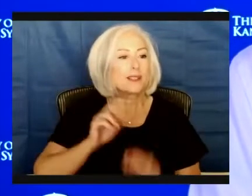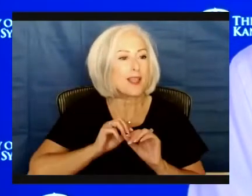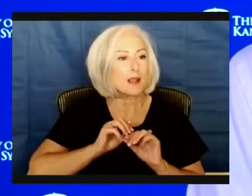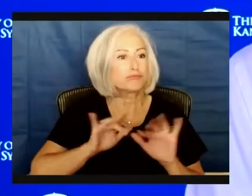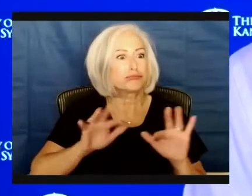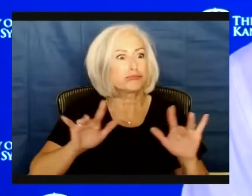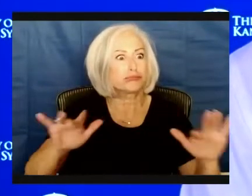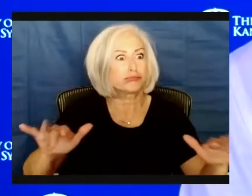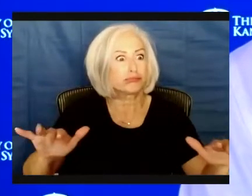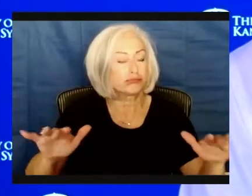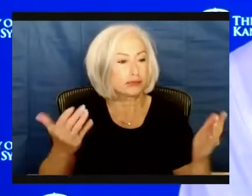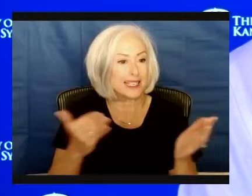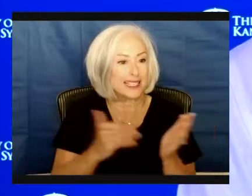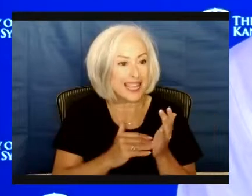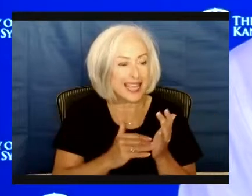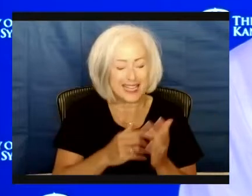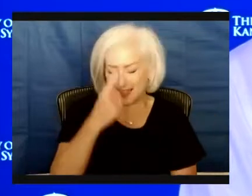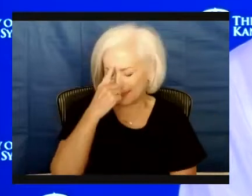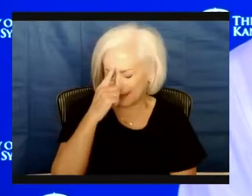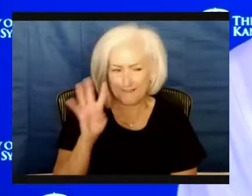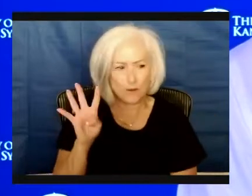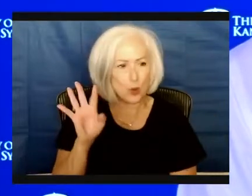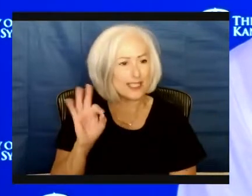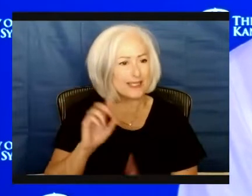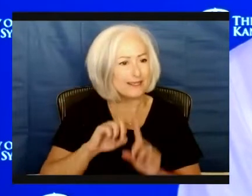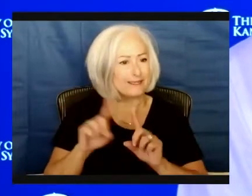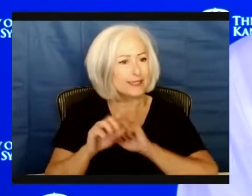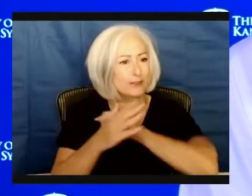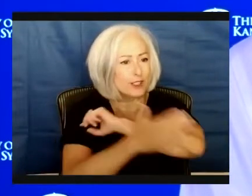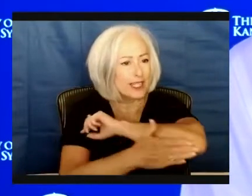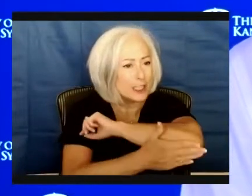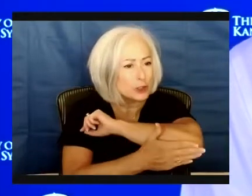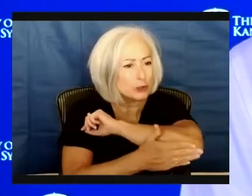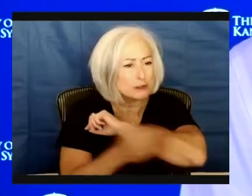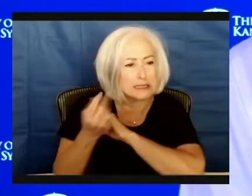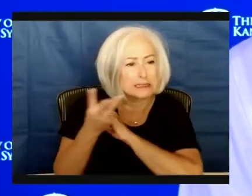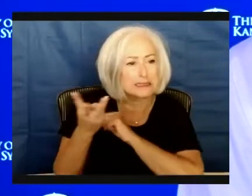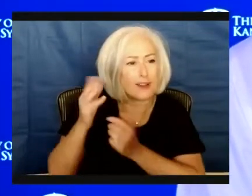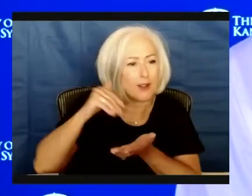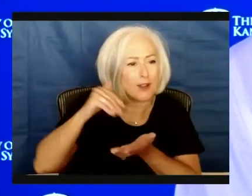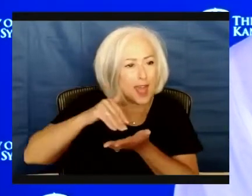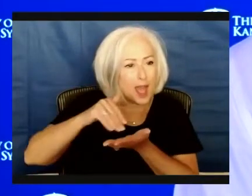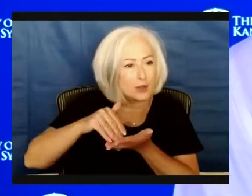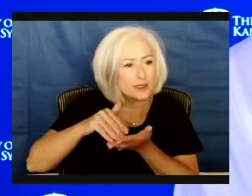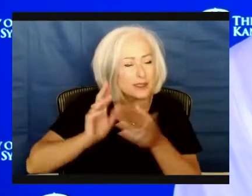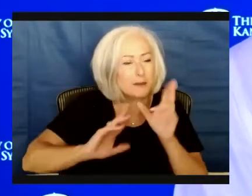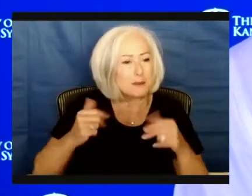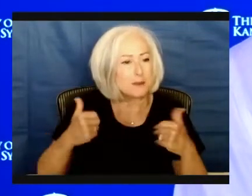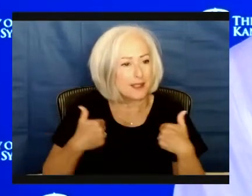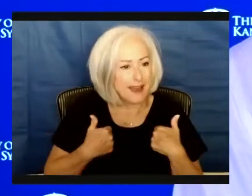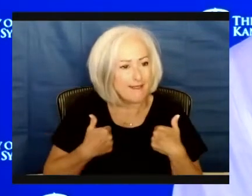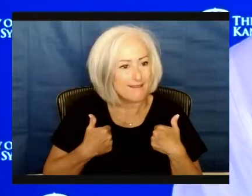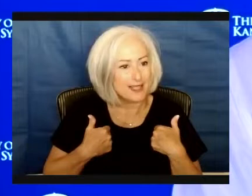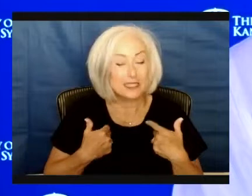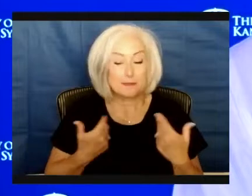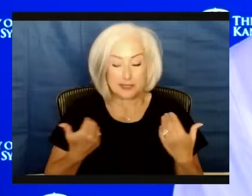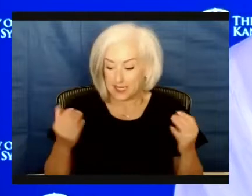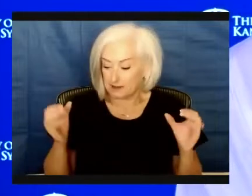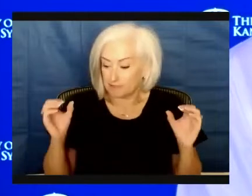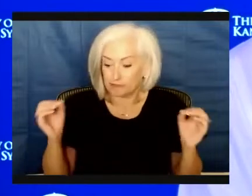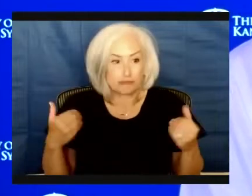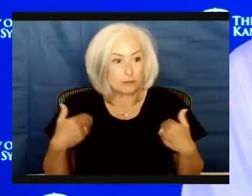think it's 49 different countries and a few thousand cases, is because of lack of immunity. Lack of immunity because